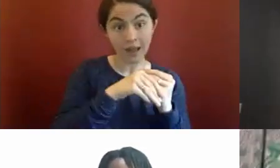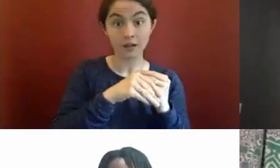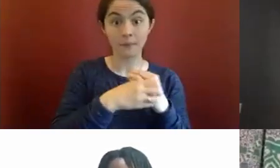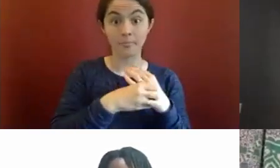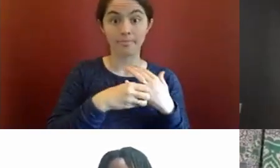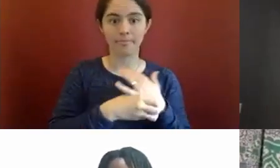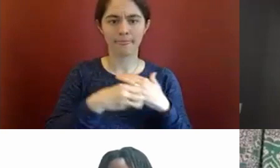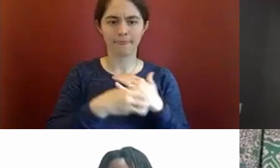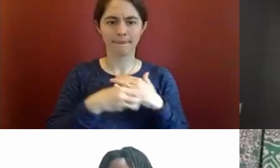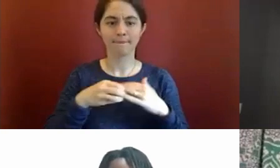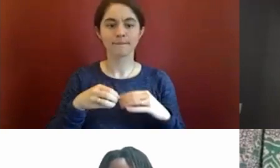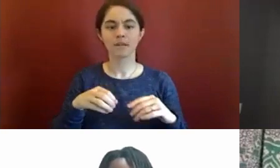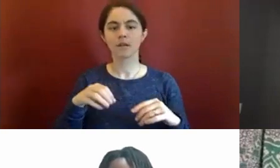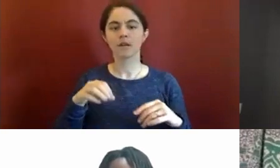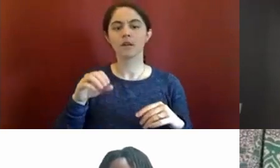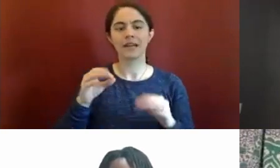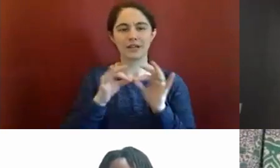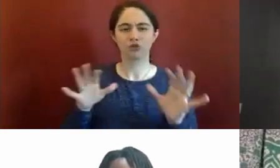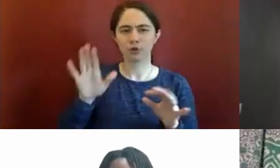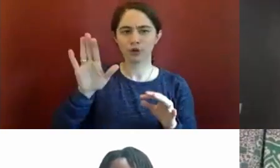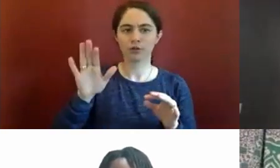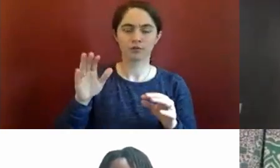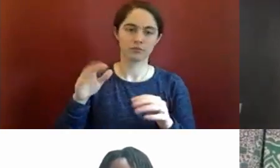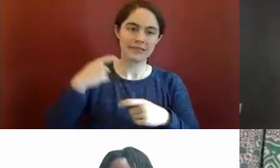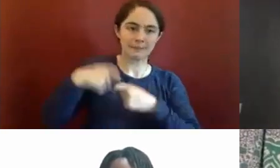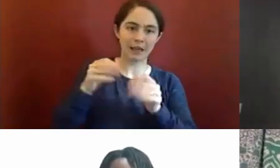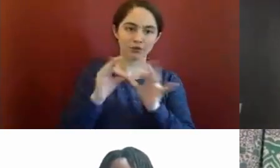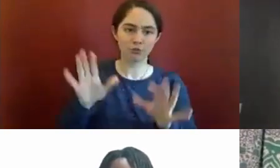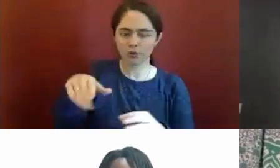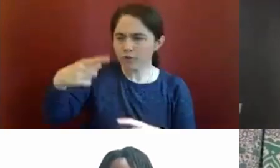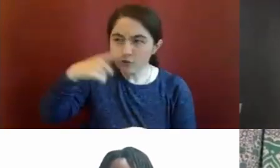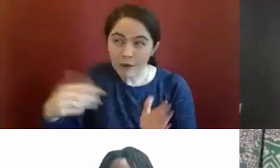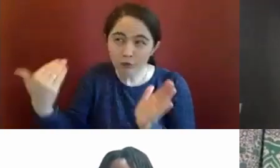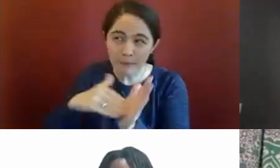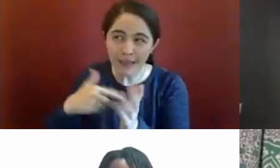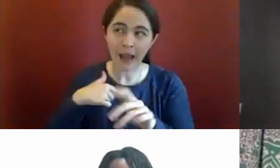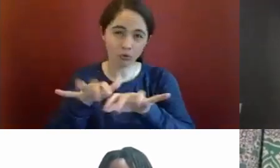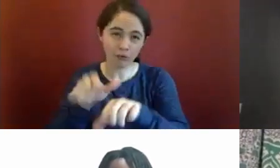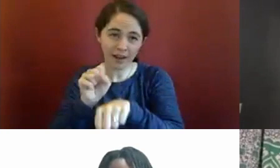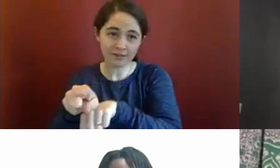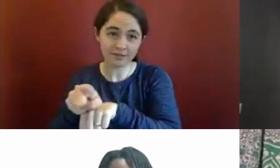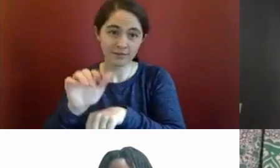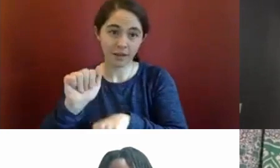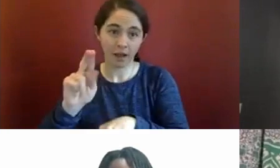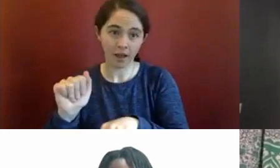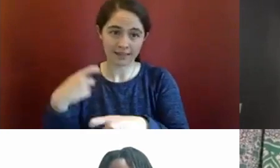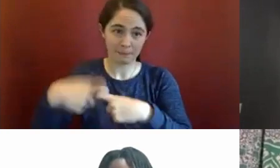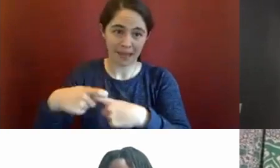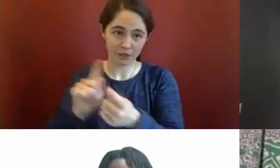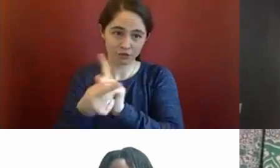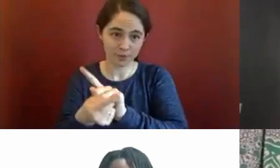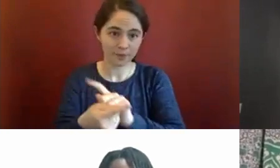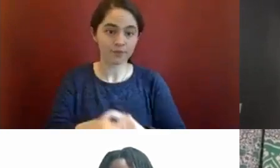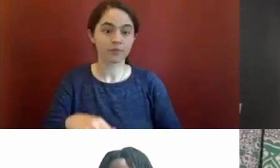No. What are the things that she experienced in BPS that she would like to